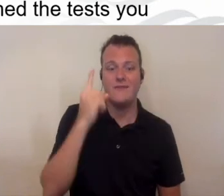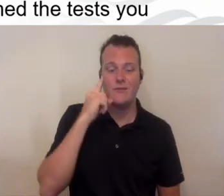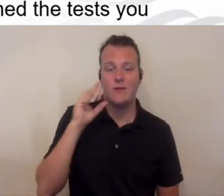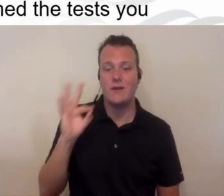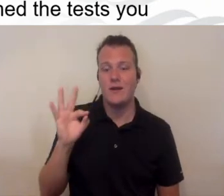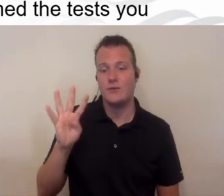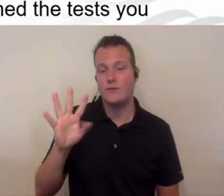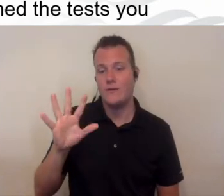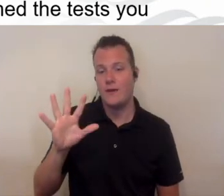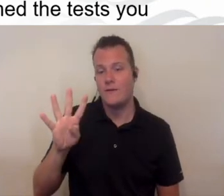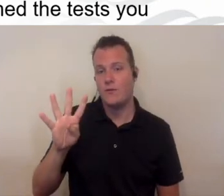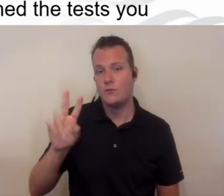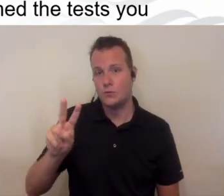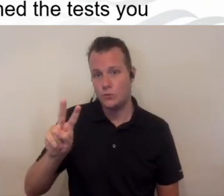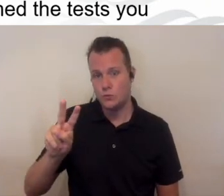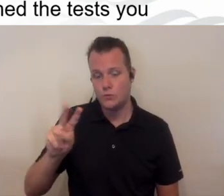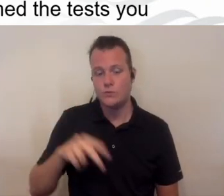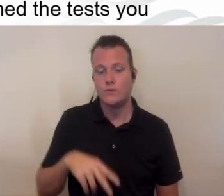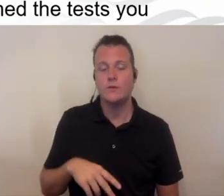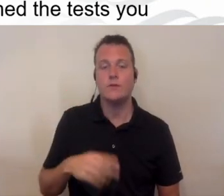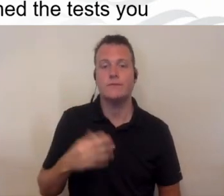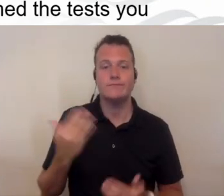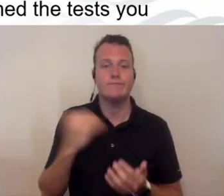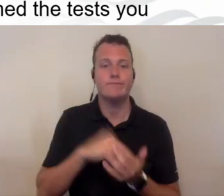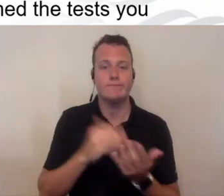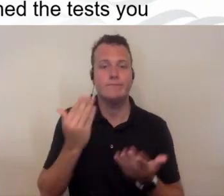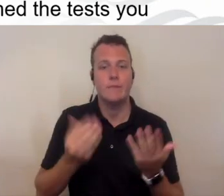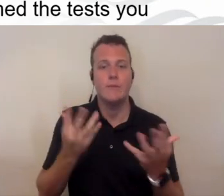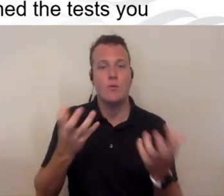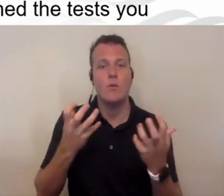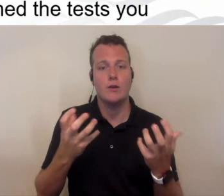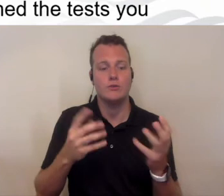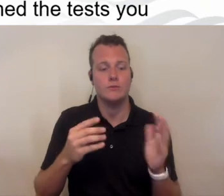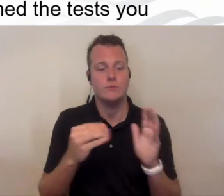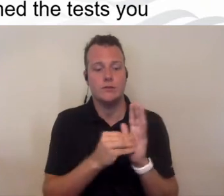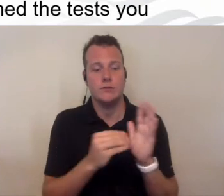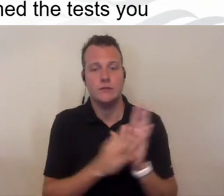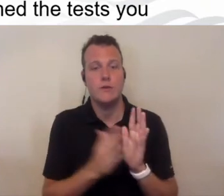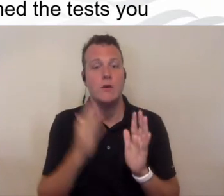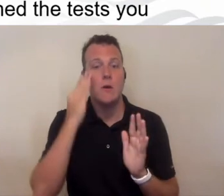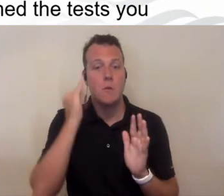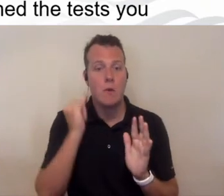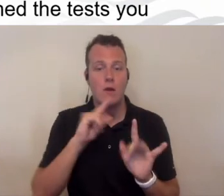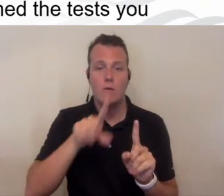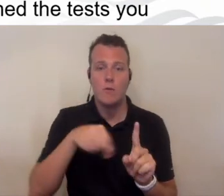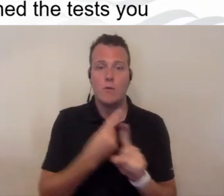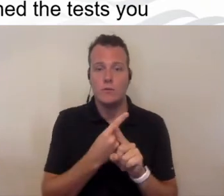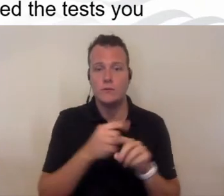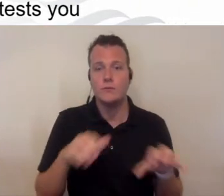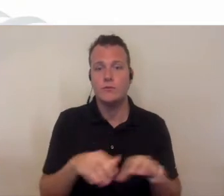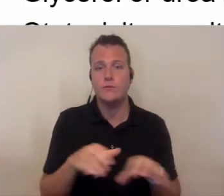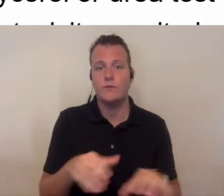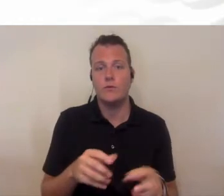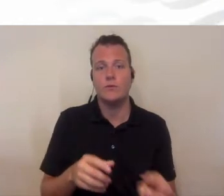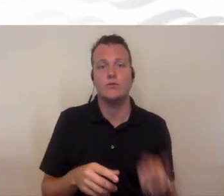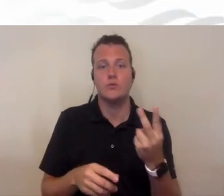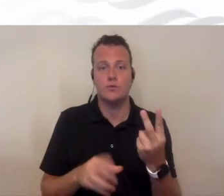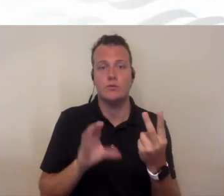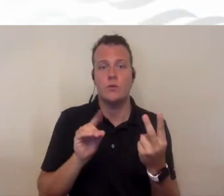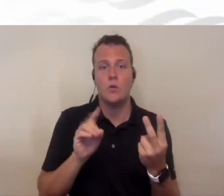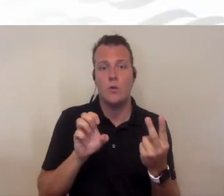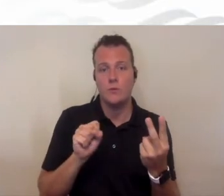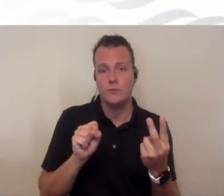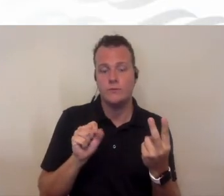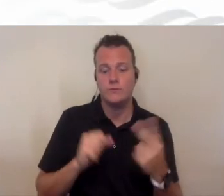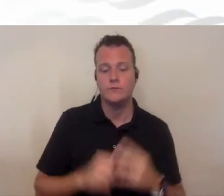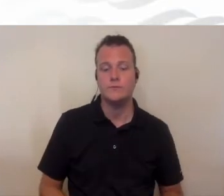modifier on 92542. So again, you may want to indicate as to why you only